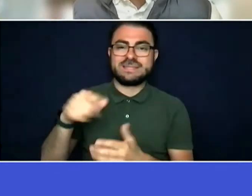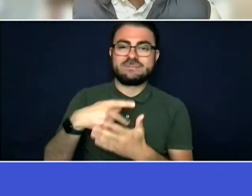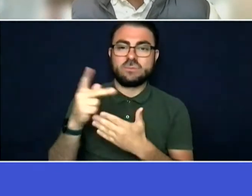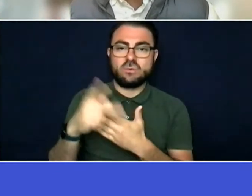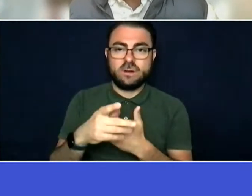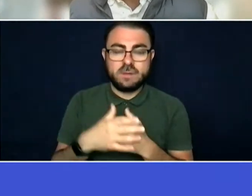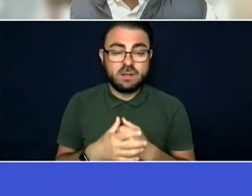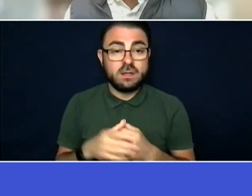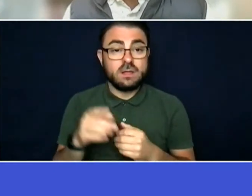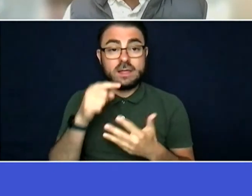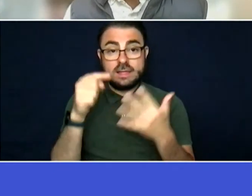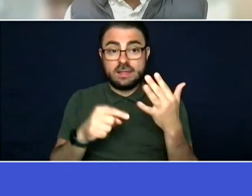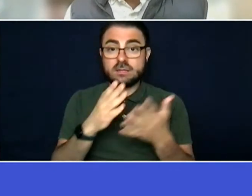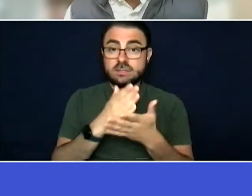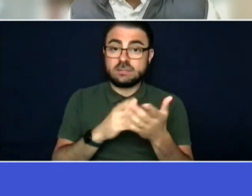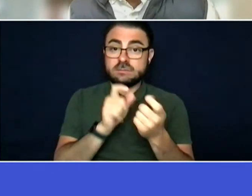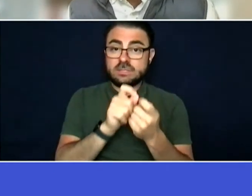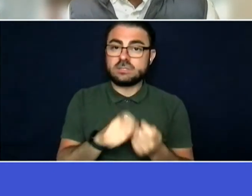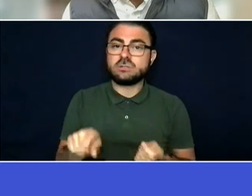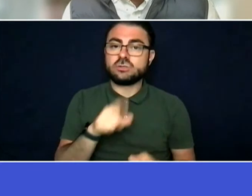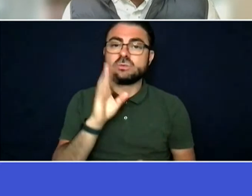see within this climate investment plan.